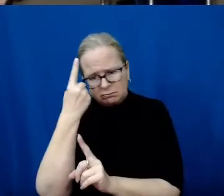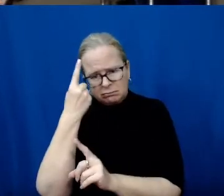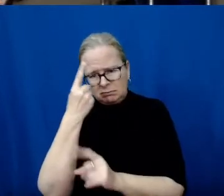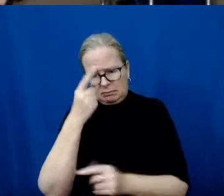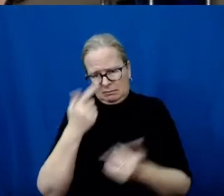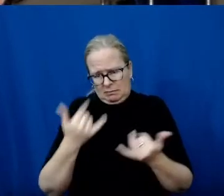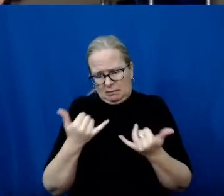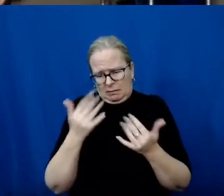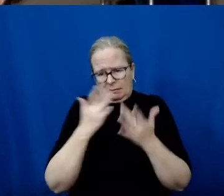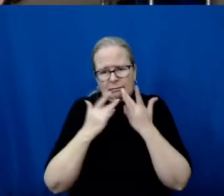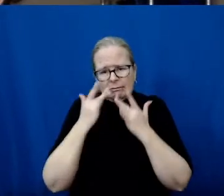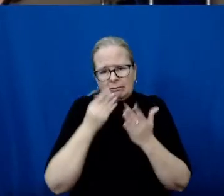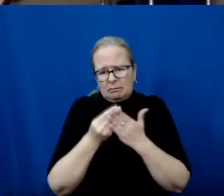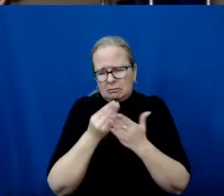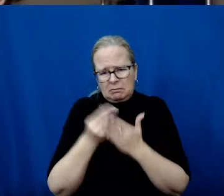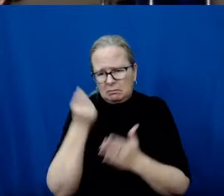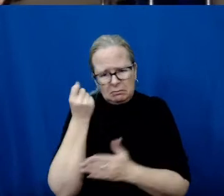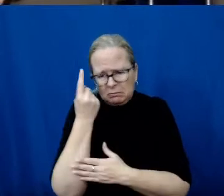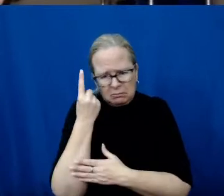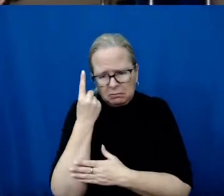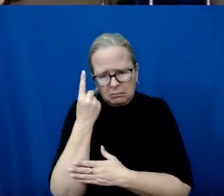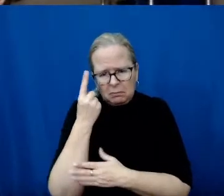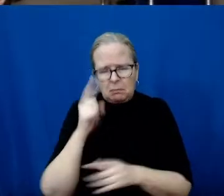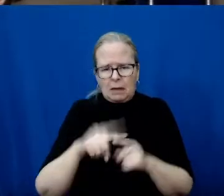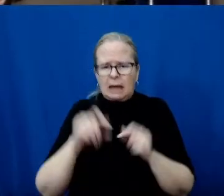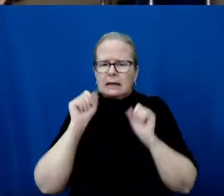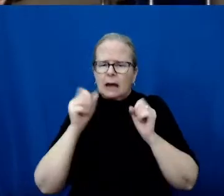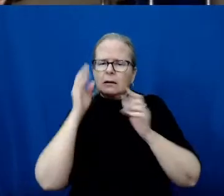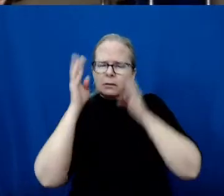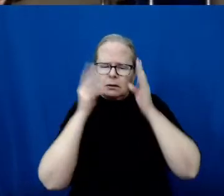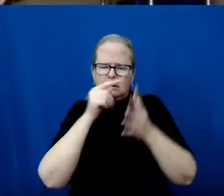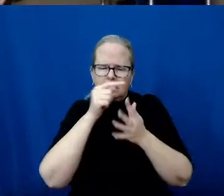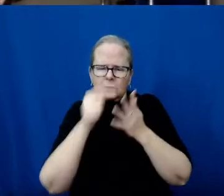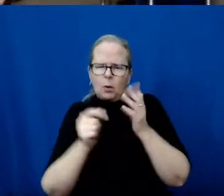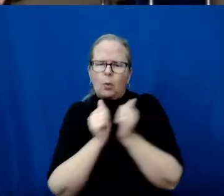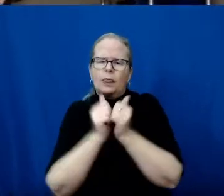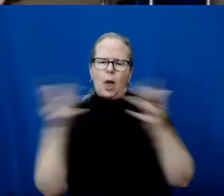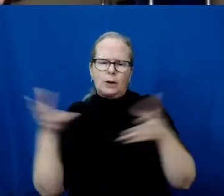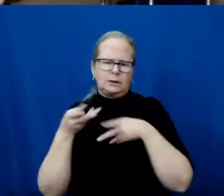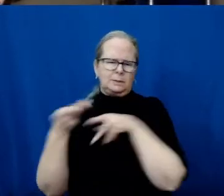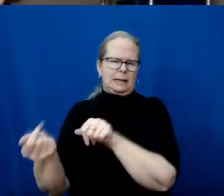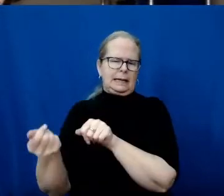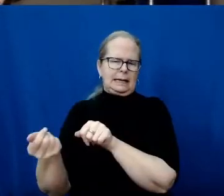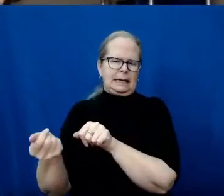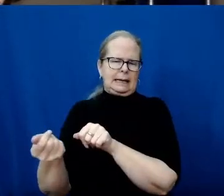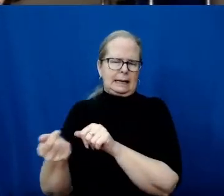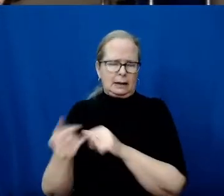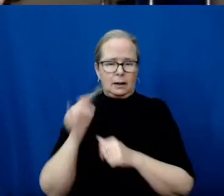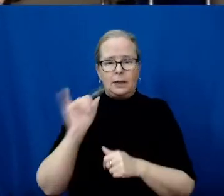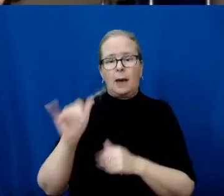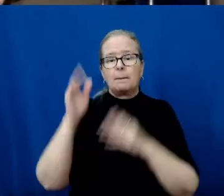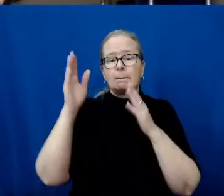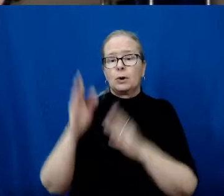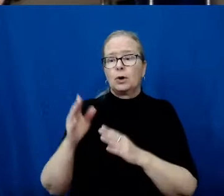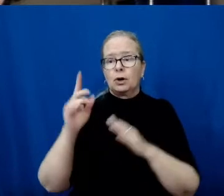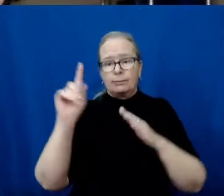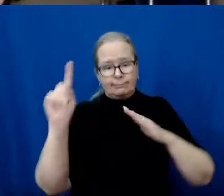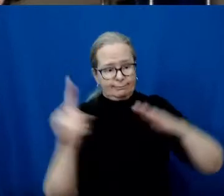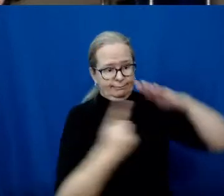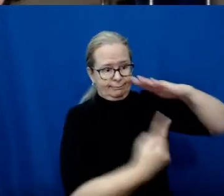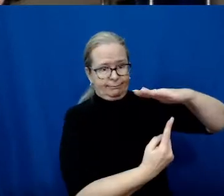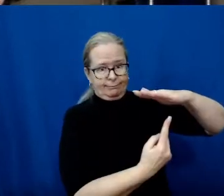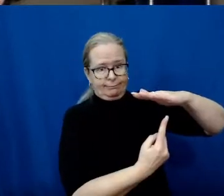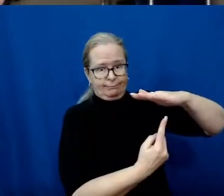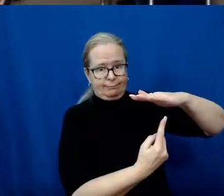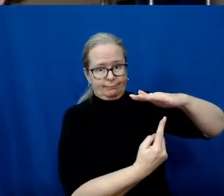spend any money at all. And that is put the person, isolate them, close off the air. It just means that they're going to have to be a little bit more active in